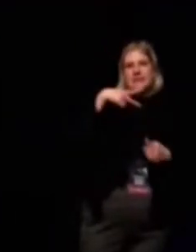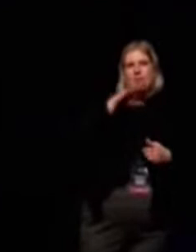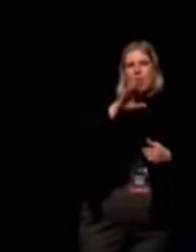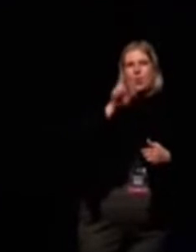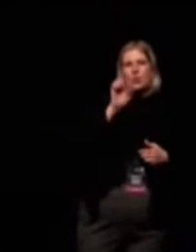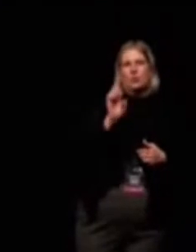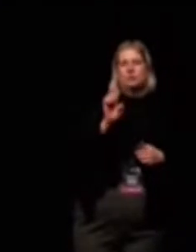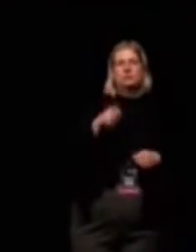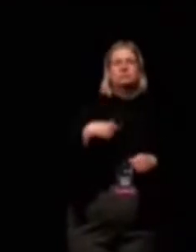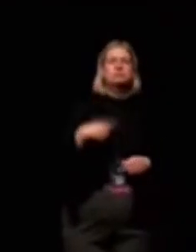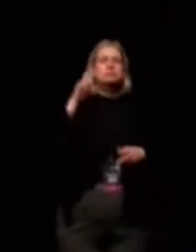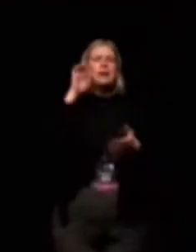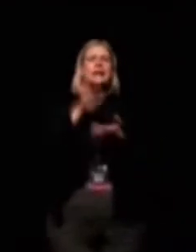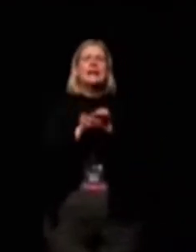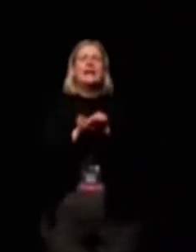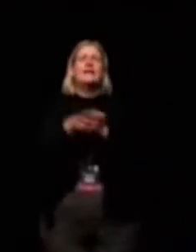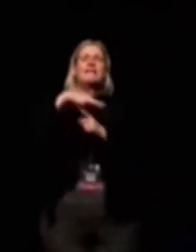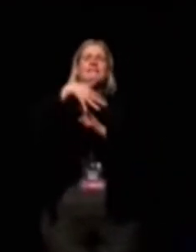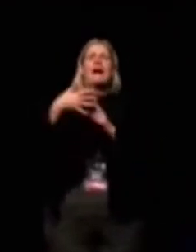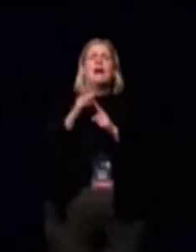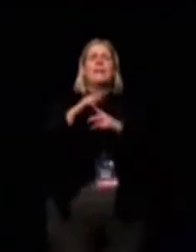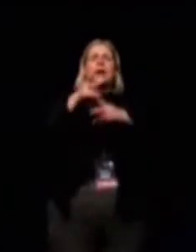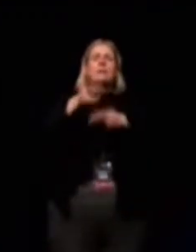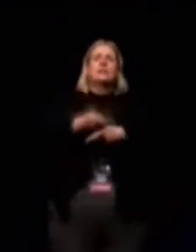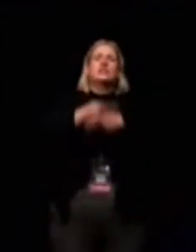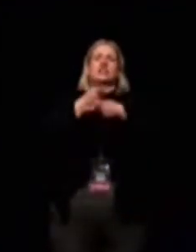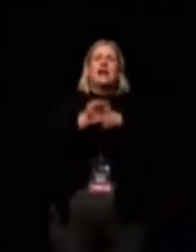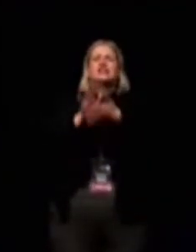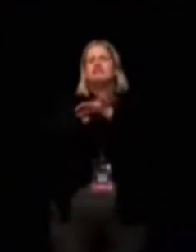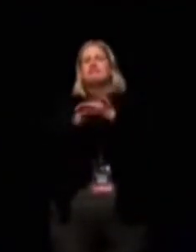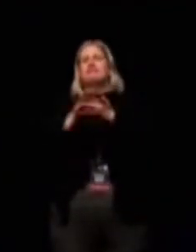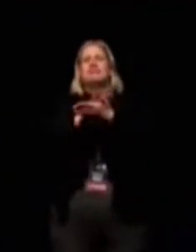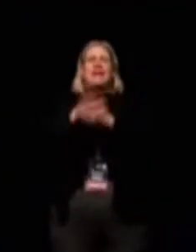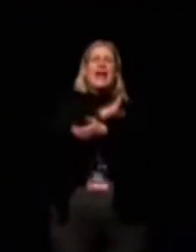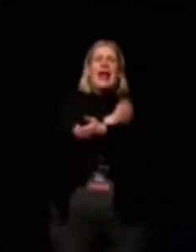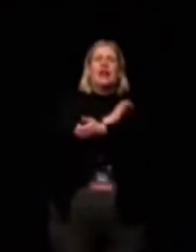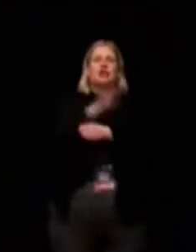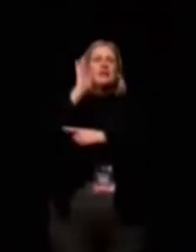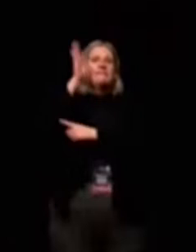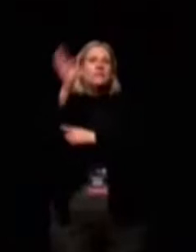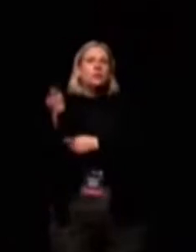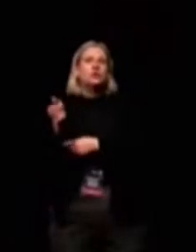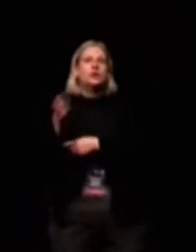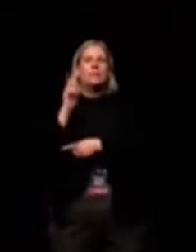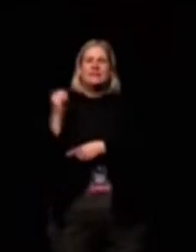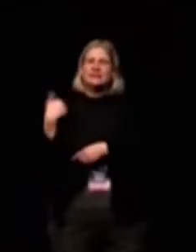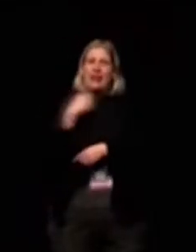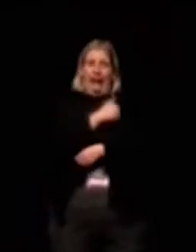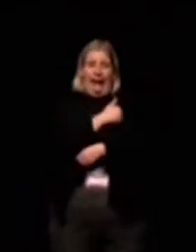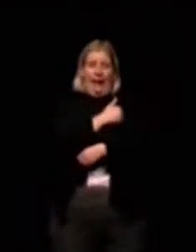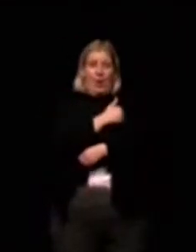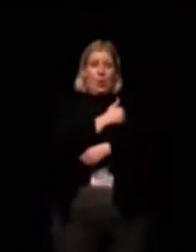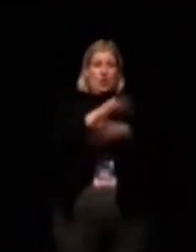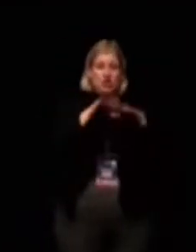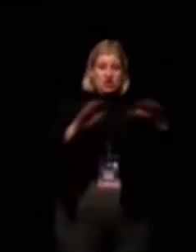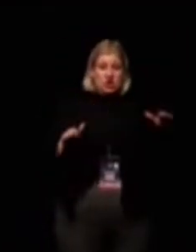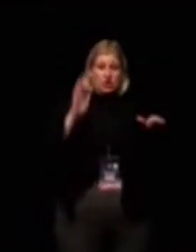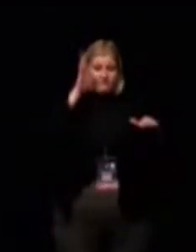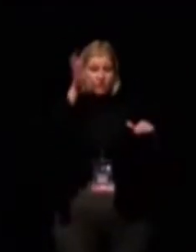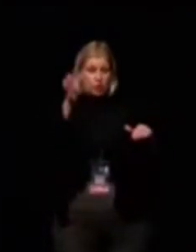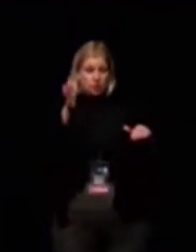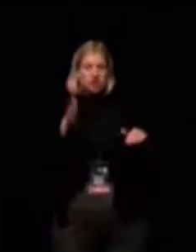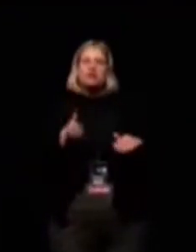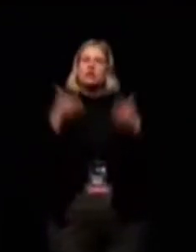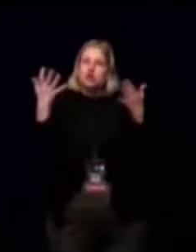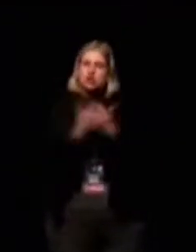in environmental protection, and a 100% clean energy future, because our children's children deserve no